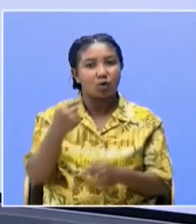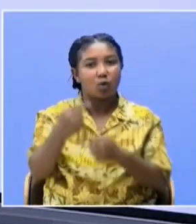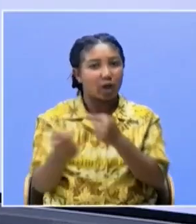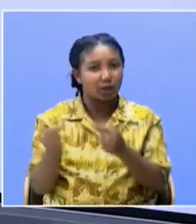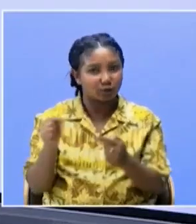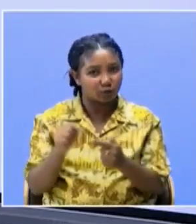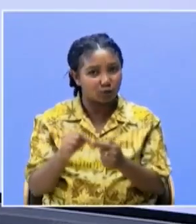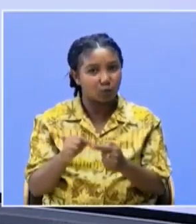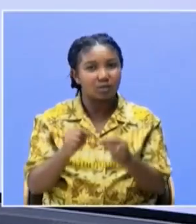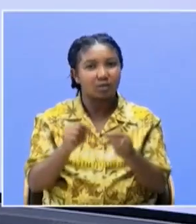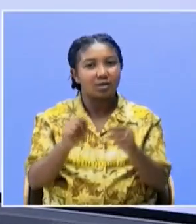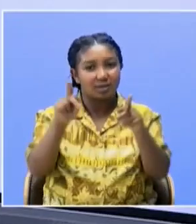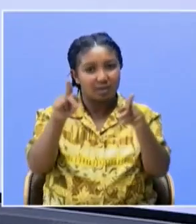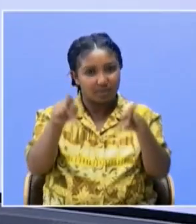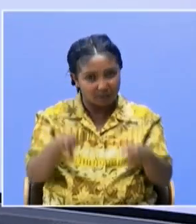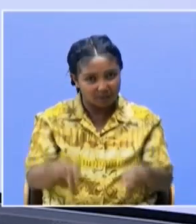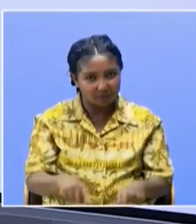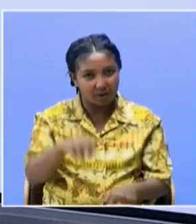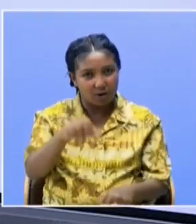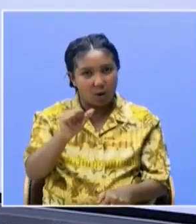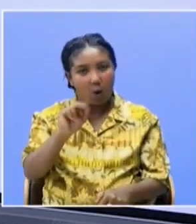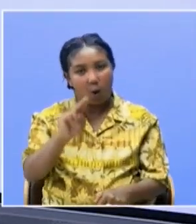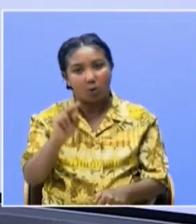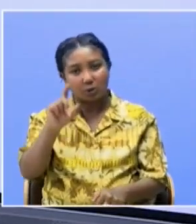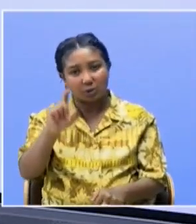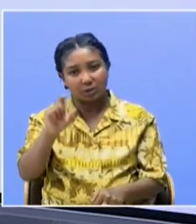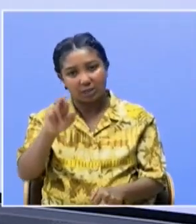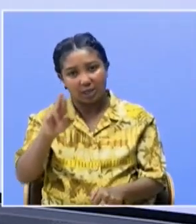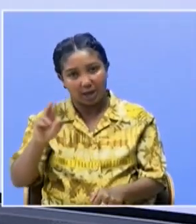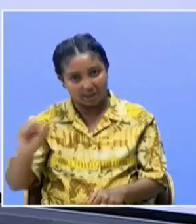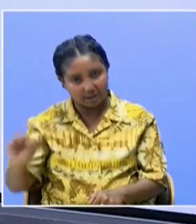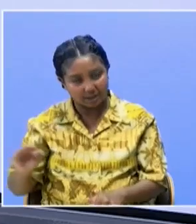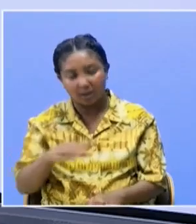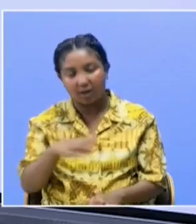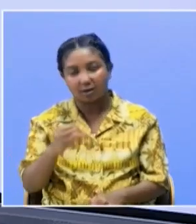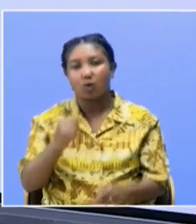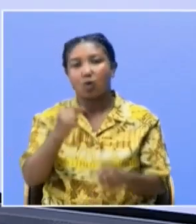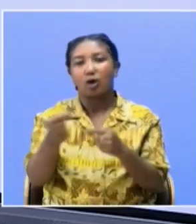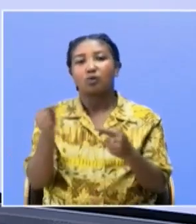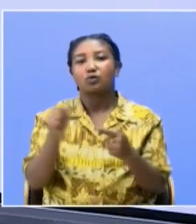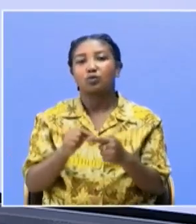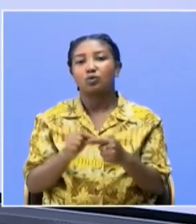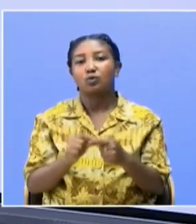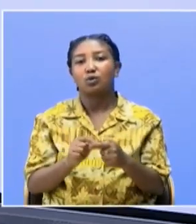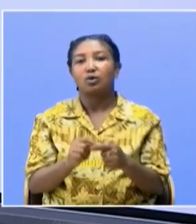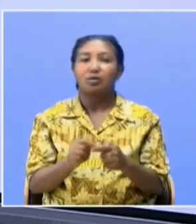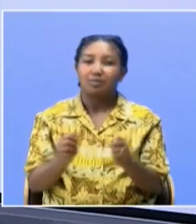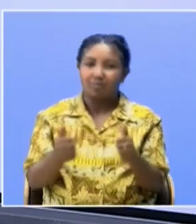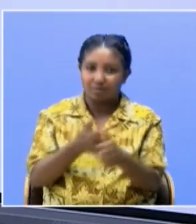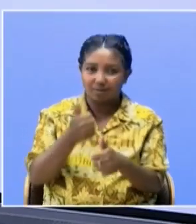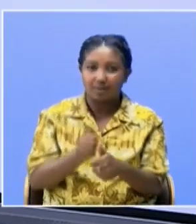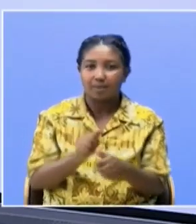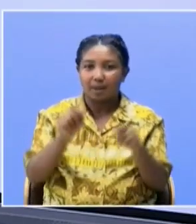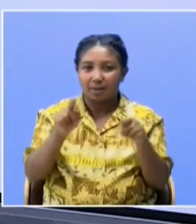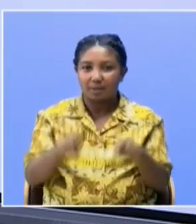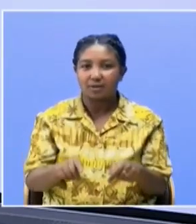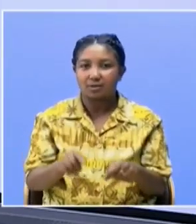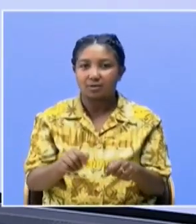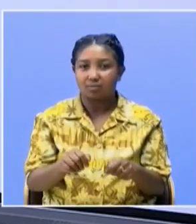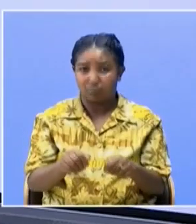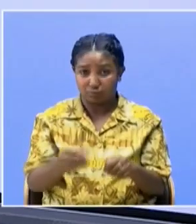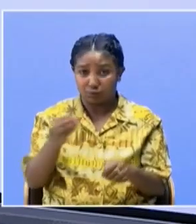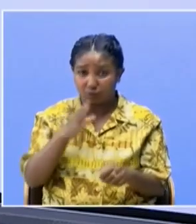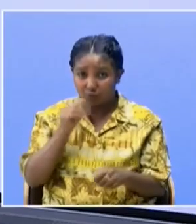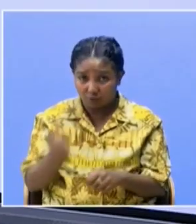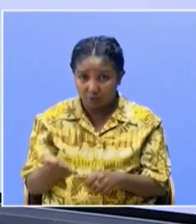to with the present auxiliaries, yes? Going to is what? Yes, preceded by the present auxiliaries. Don't